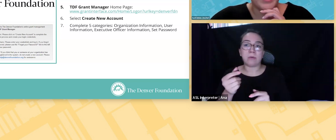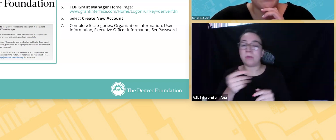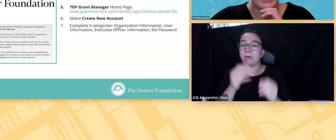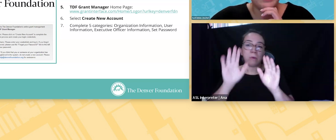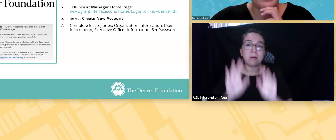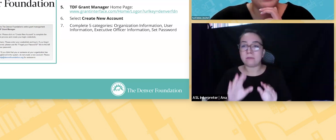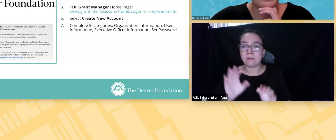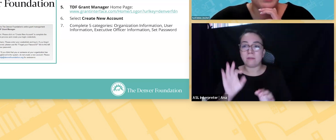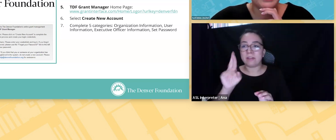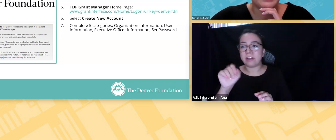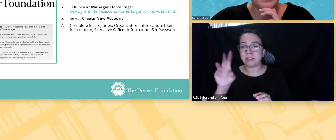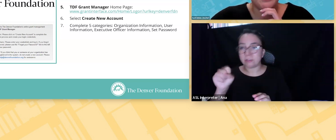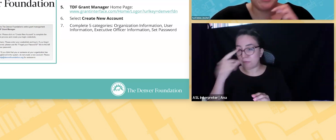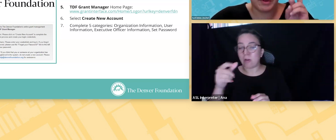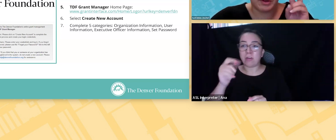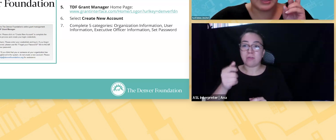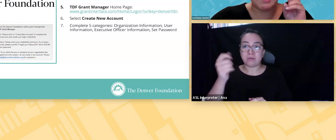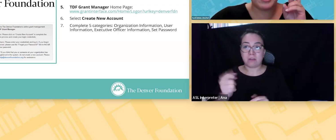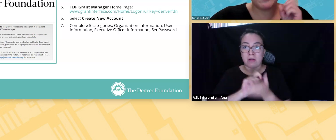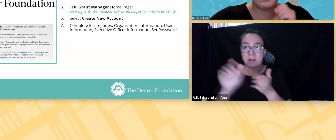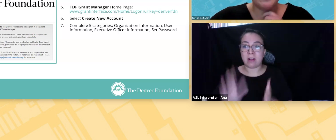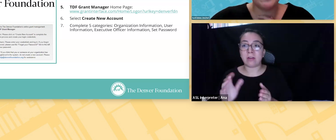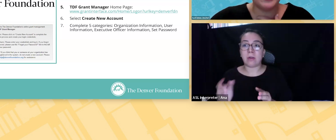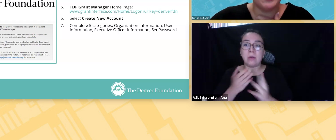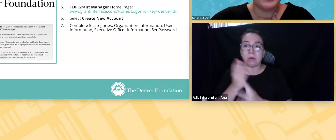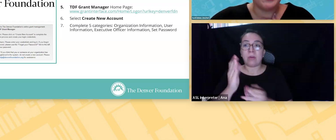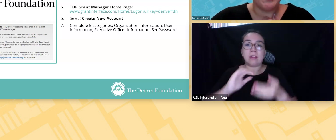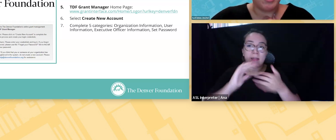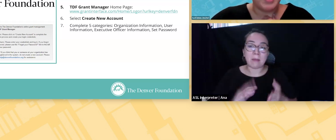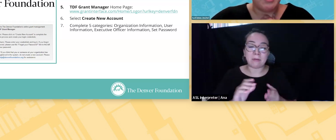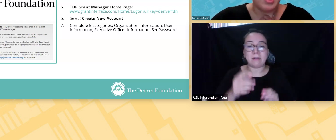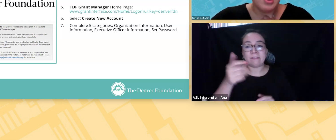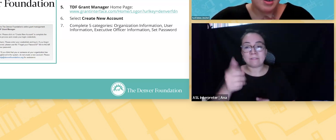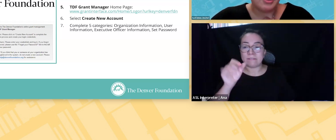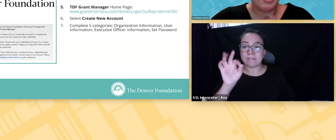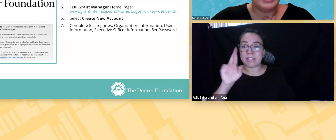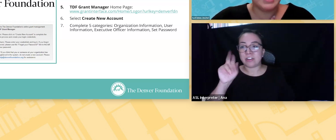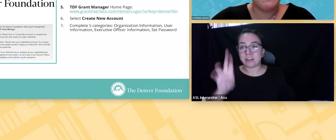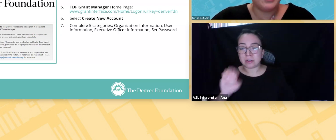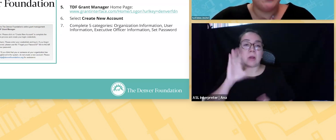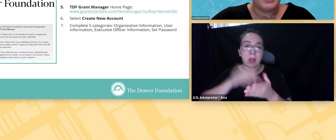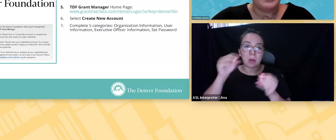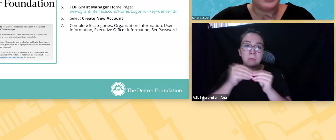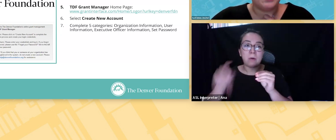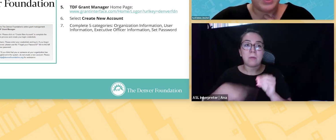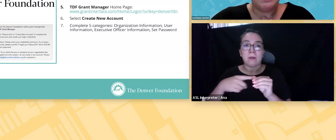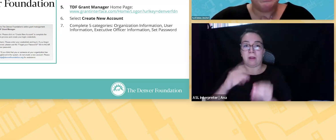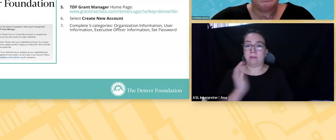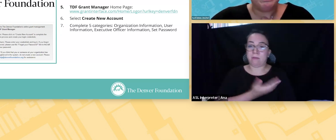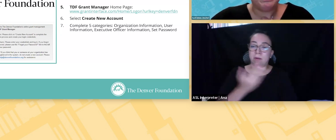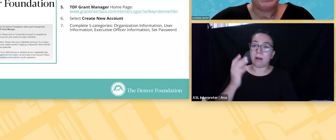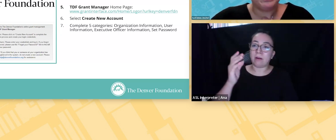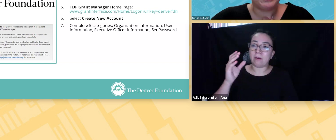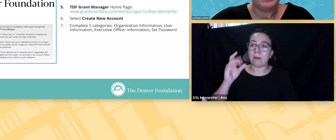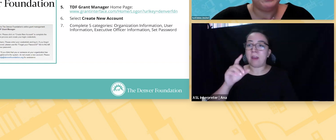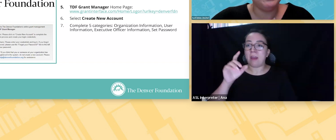for grant writers to participate through the collaborator feature, which you can learn more about on our grants FAQ page as well.